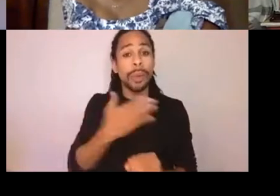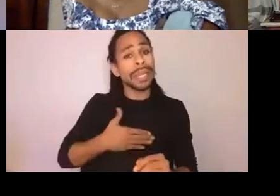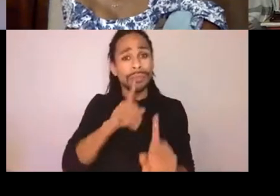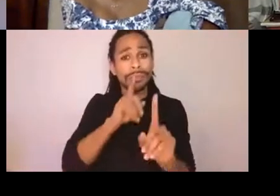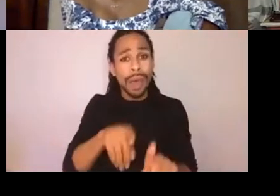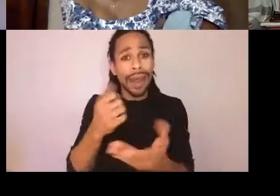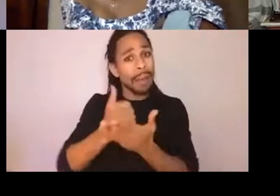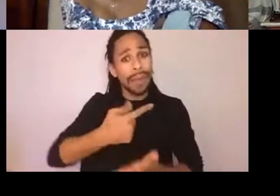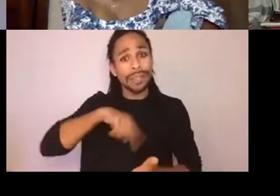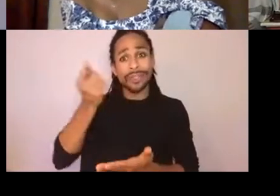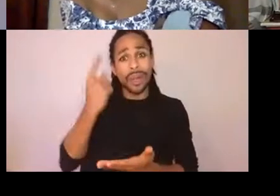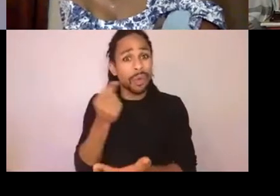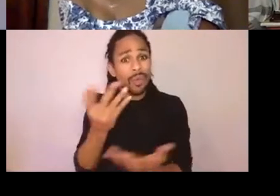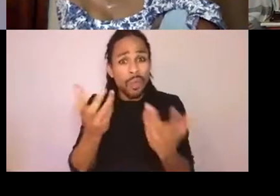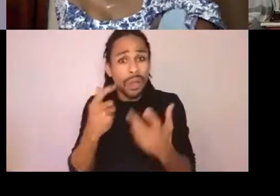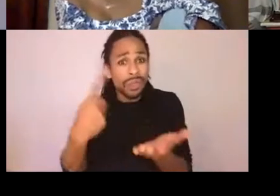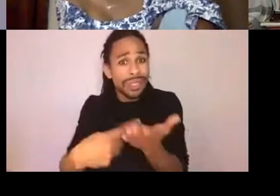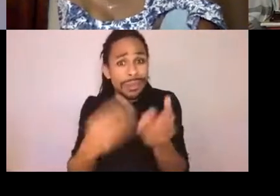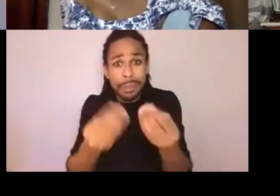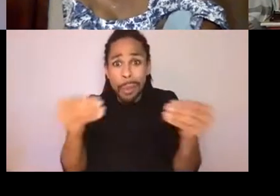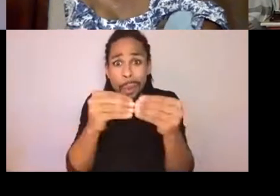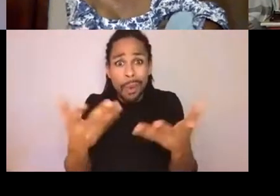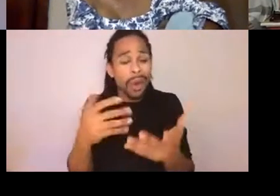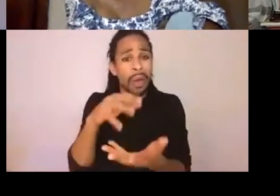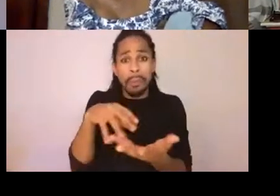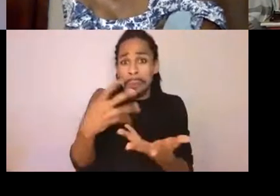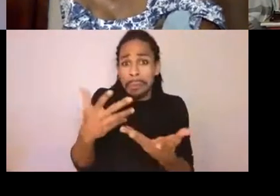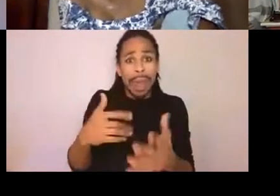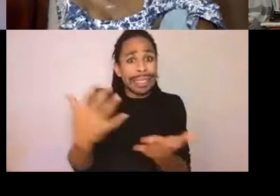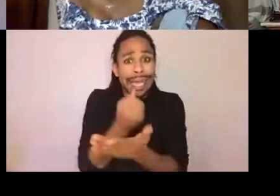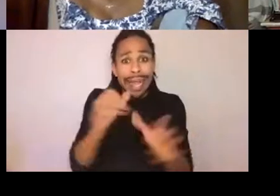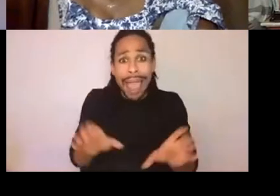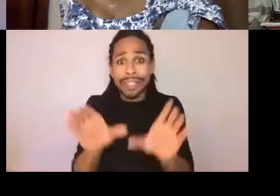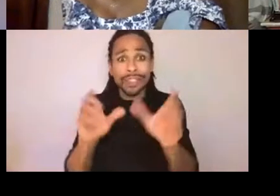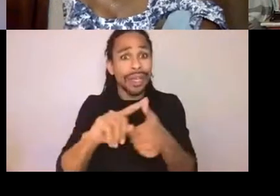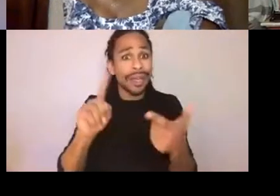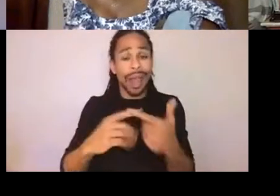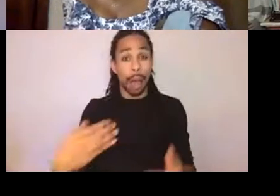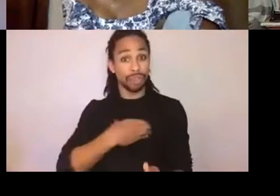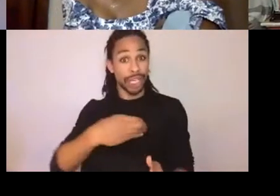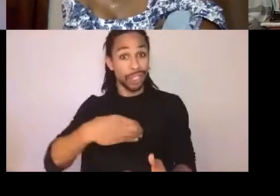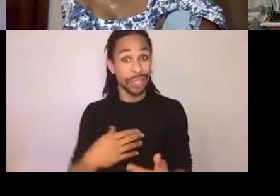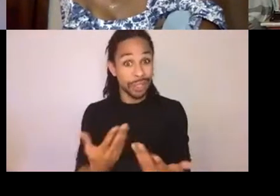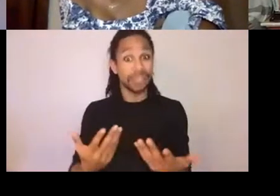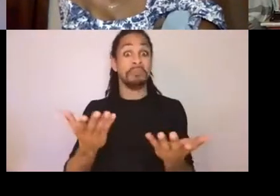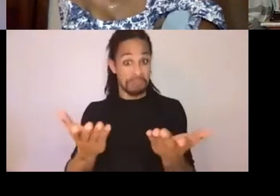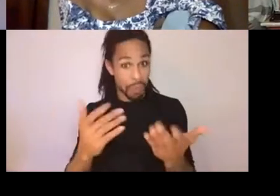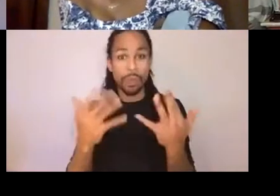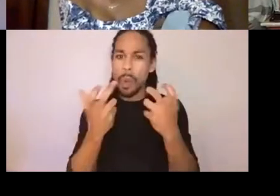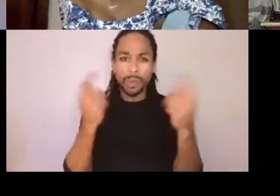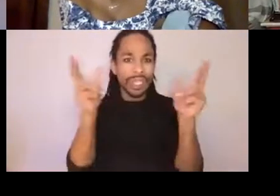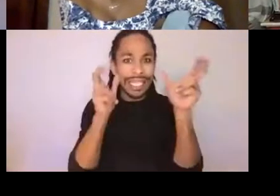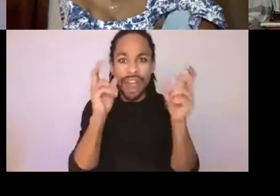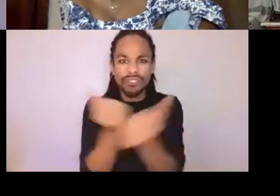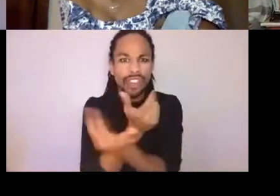like to discuss further or learn about or take action on or objections to what's been discussed tonight. We wanna hear it all, the good,